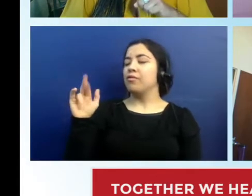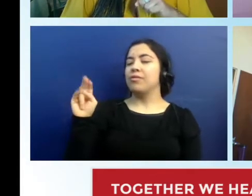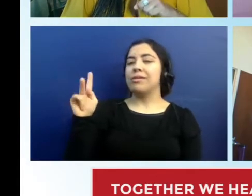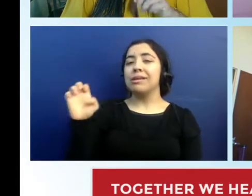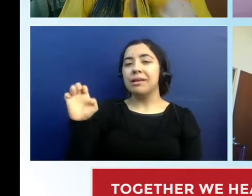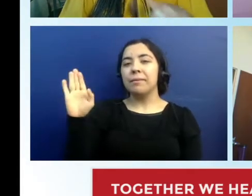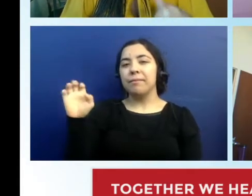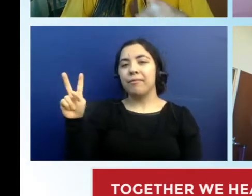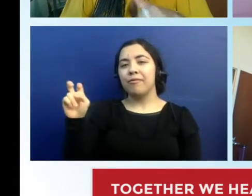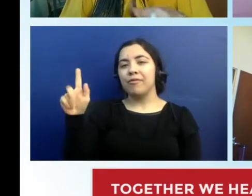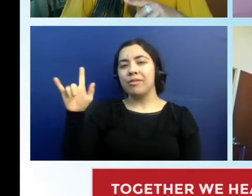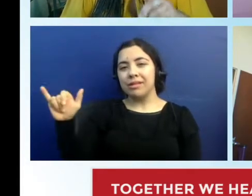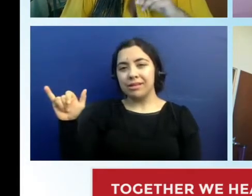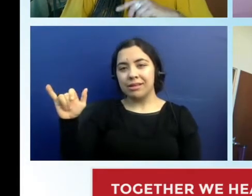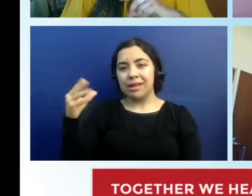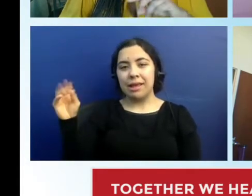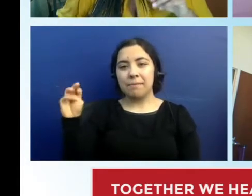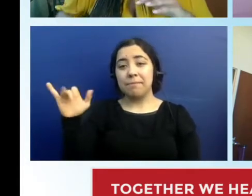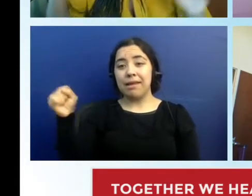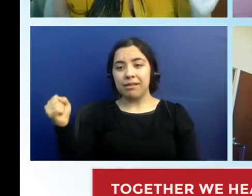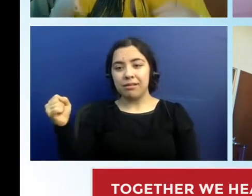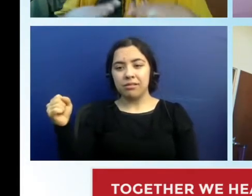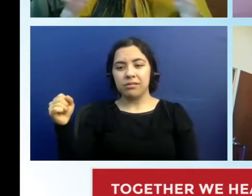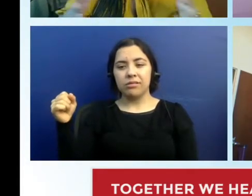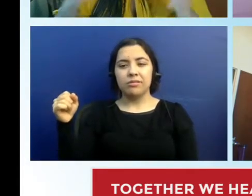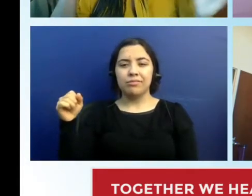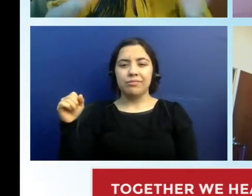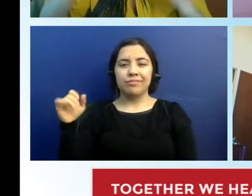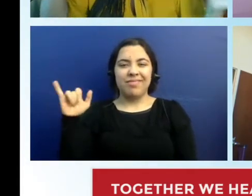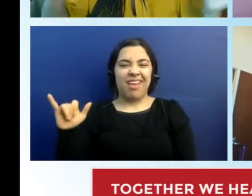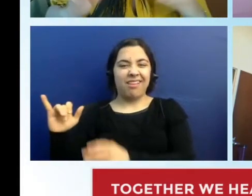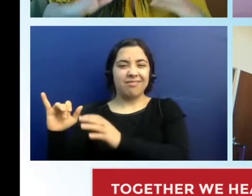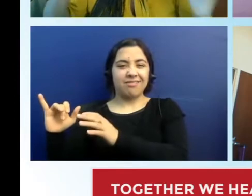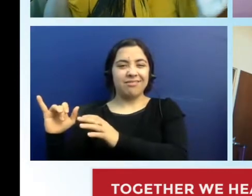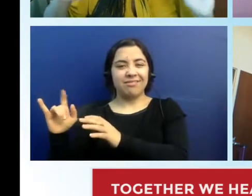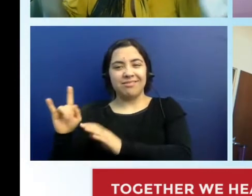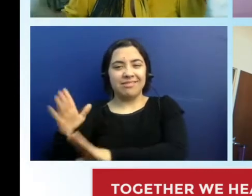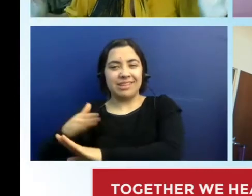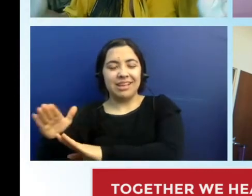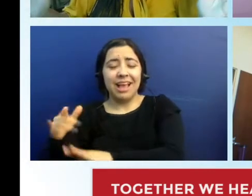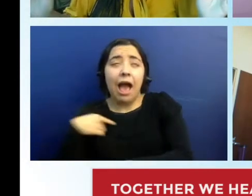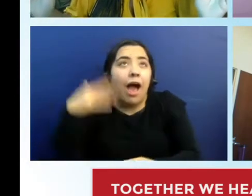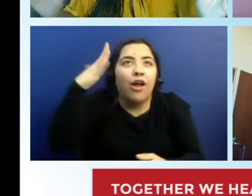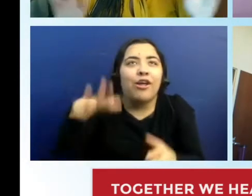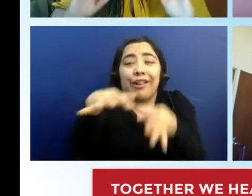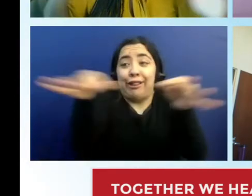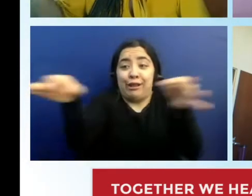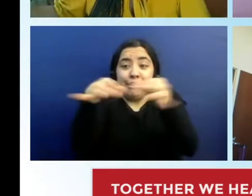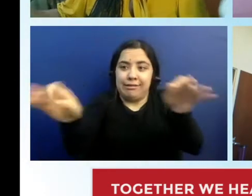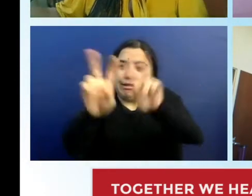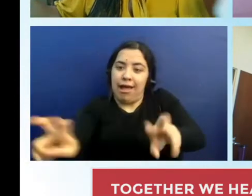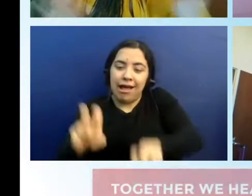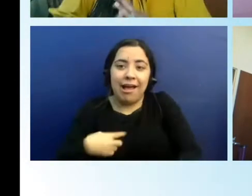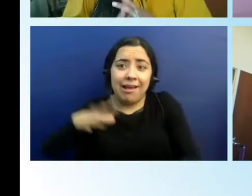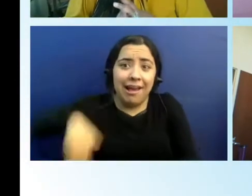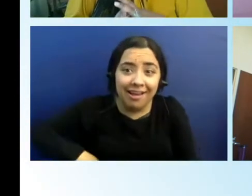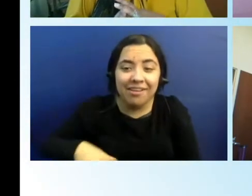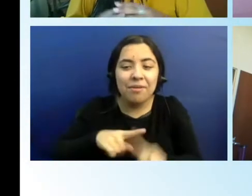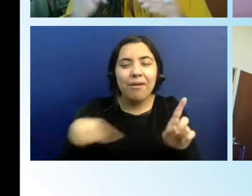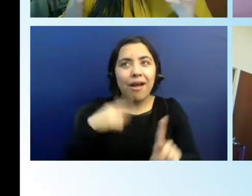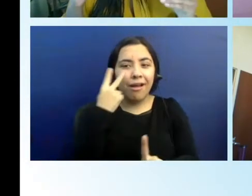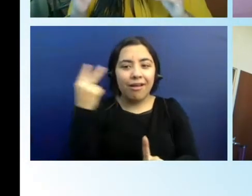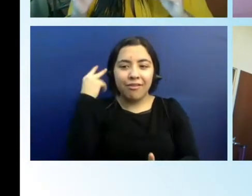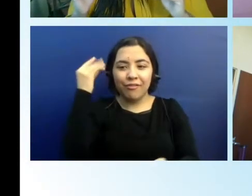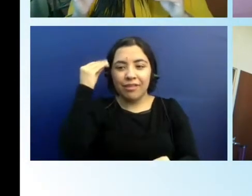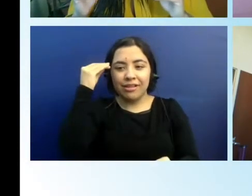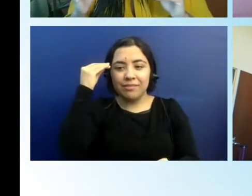it is because I don't know if the words really say a whole lot. I don't know, you know, I haven't done that analysis on how reflective it is.